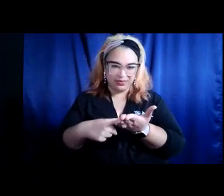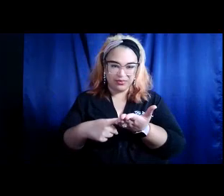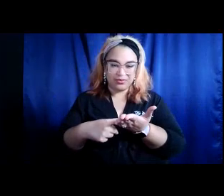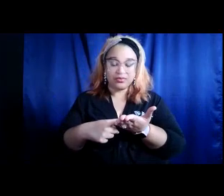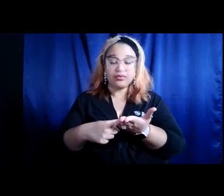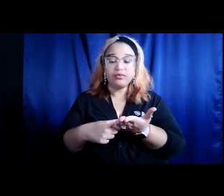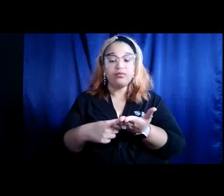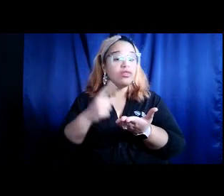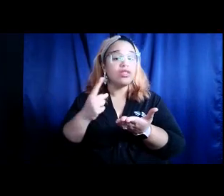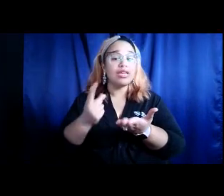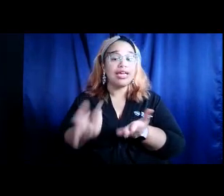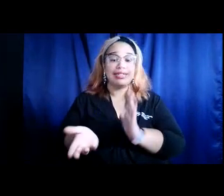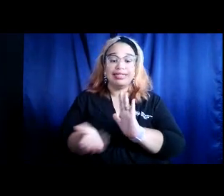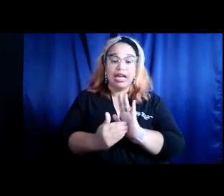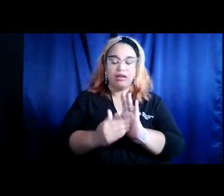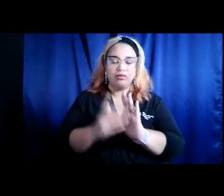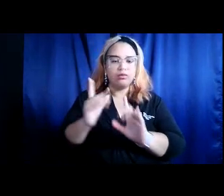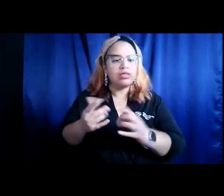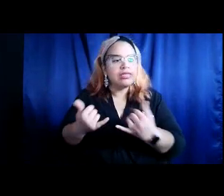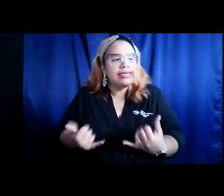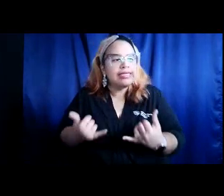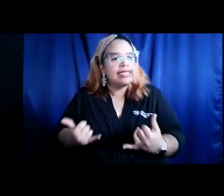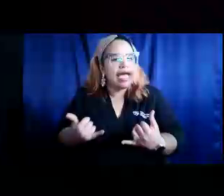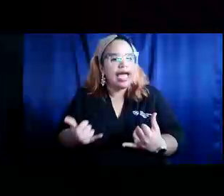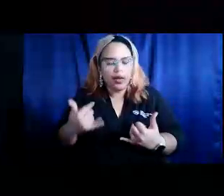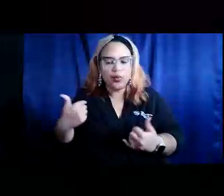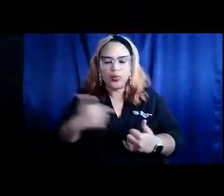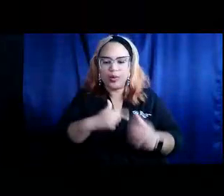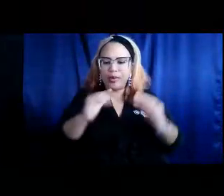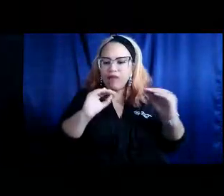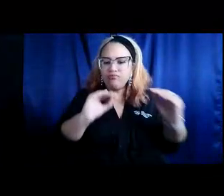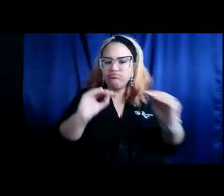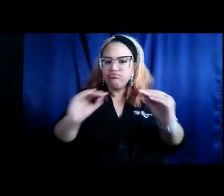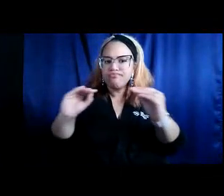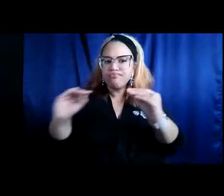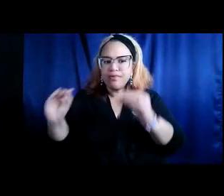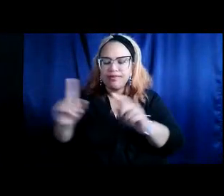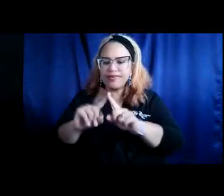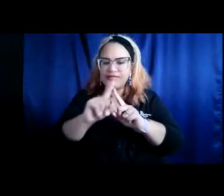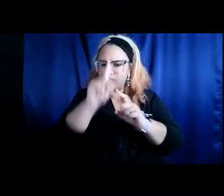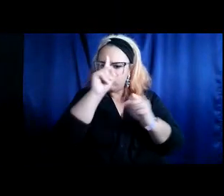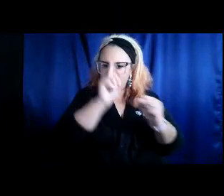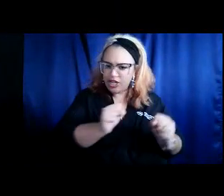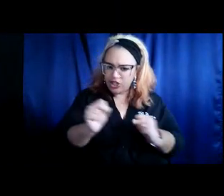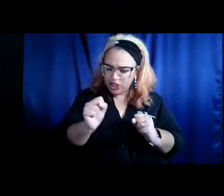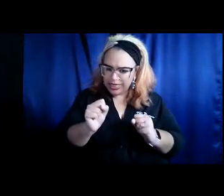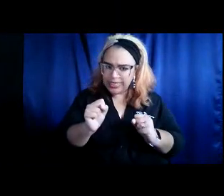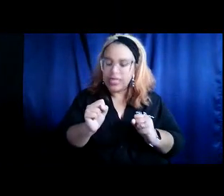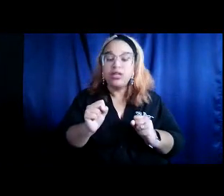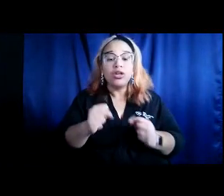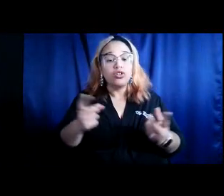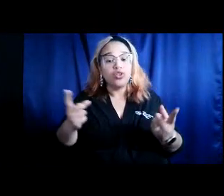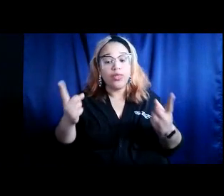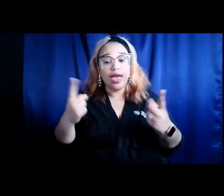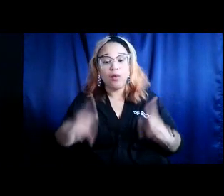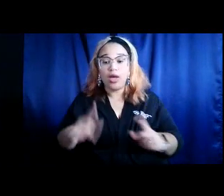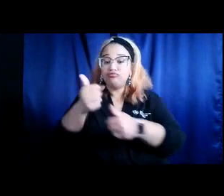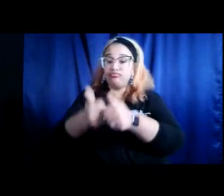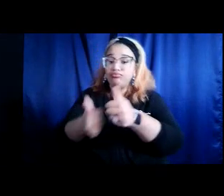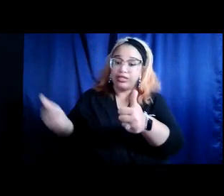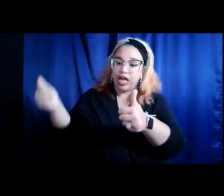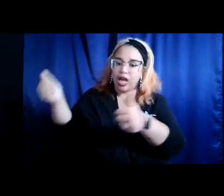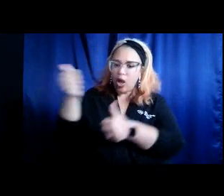gain leadership buy-in, support, and active engagement. We'll discuss action steps for building a team that is inclusive